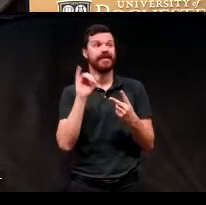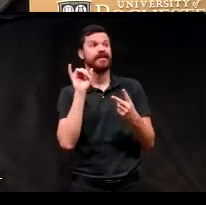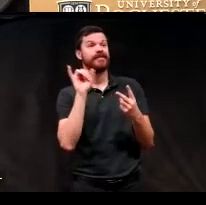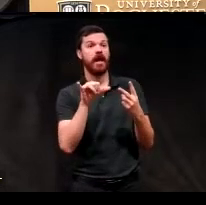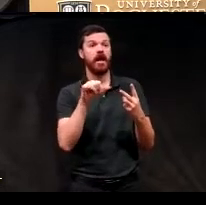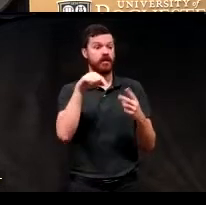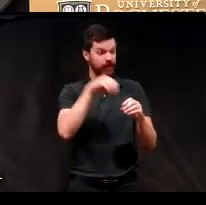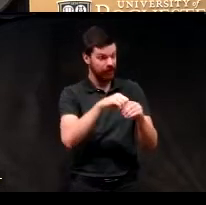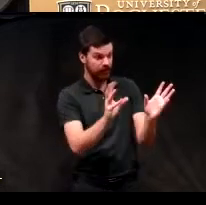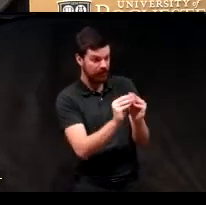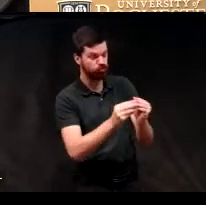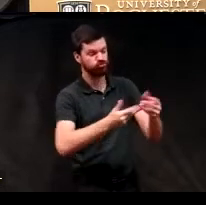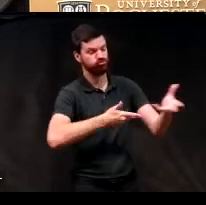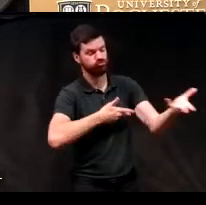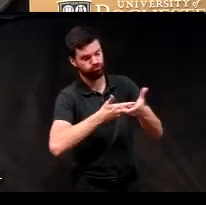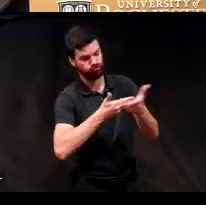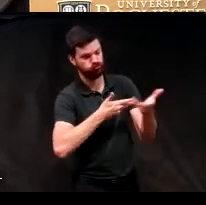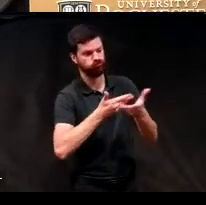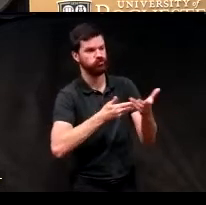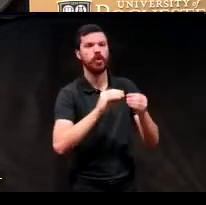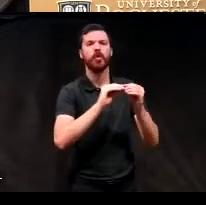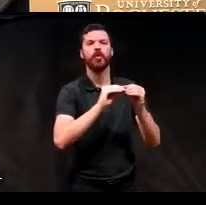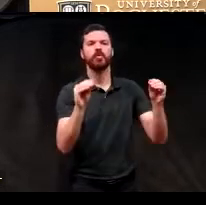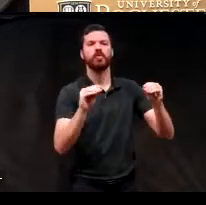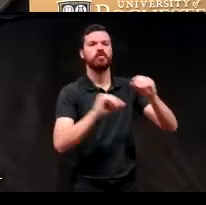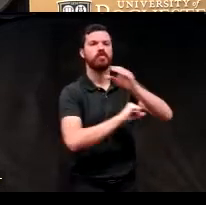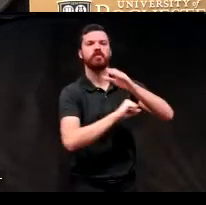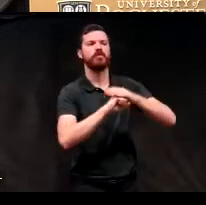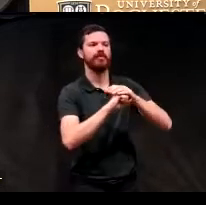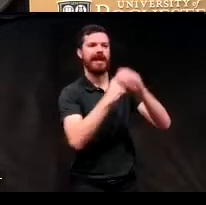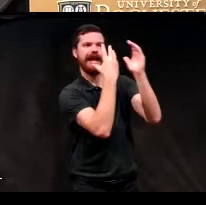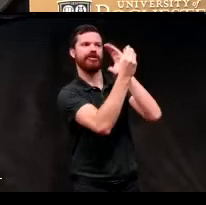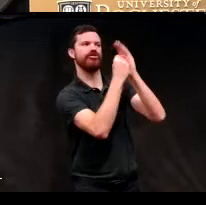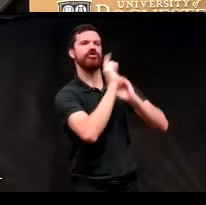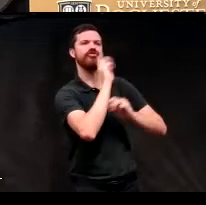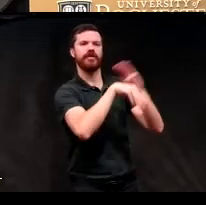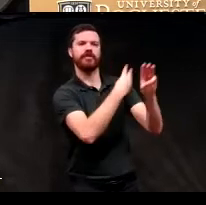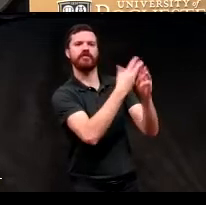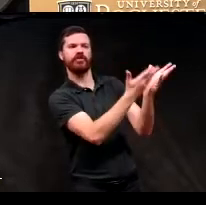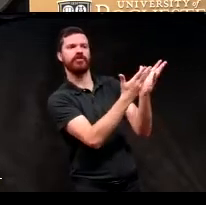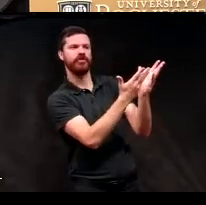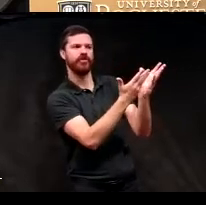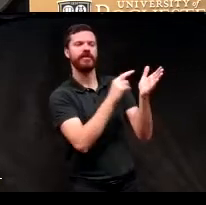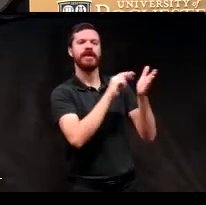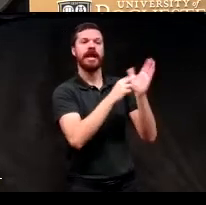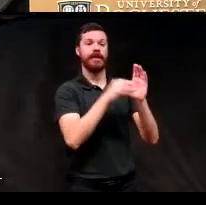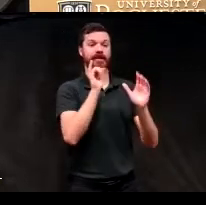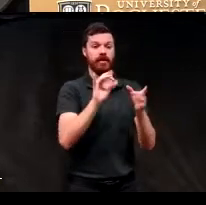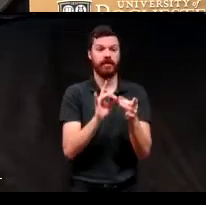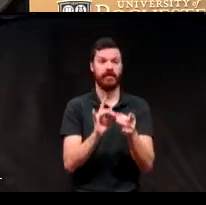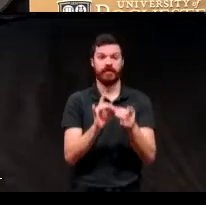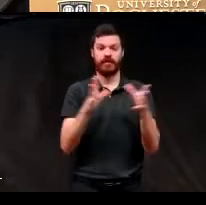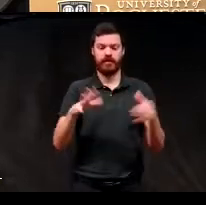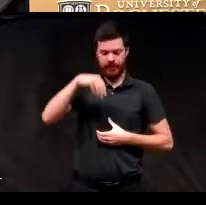the session with your client has no basis in external reality. So there's a decoupling of internal